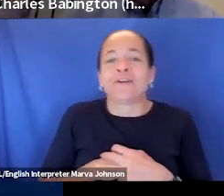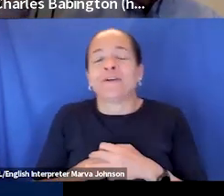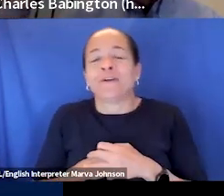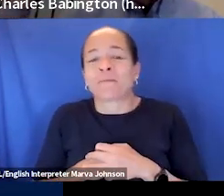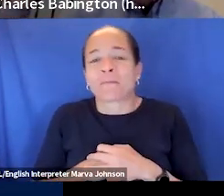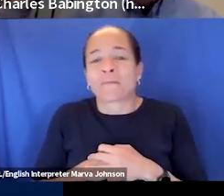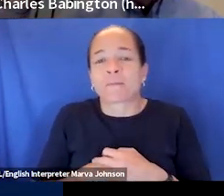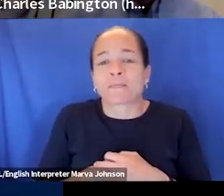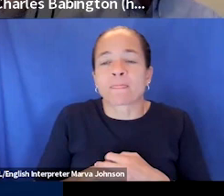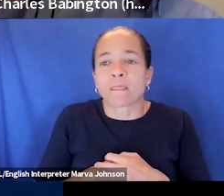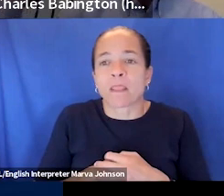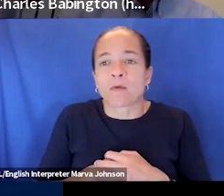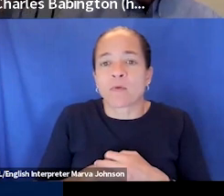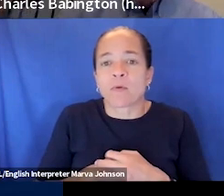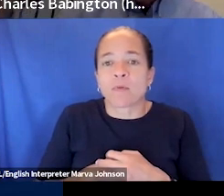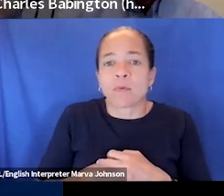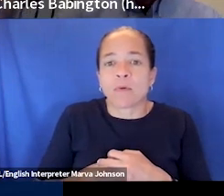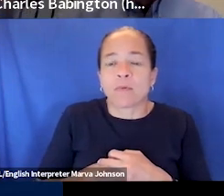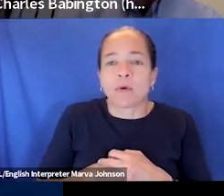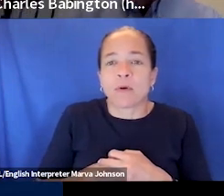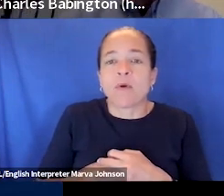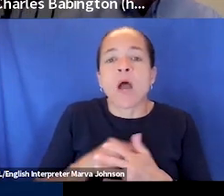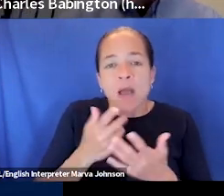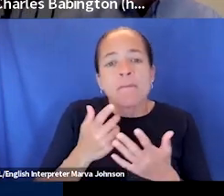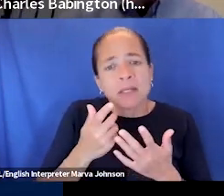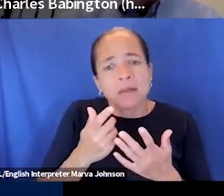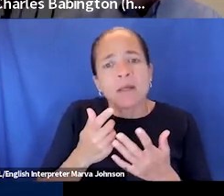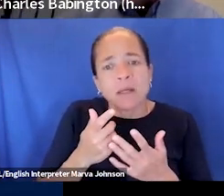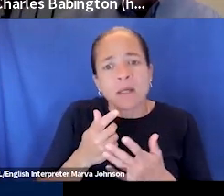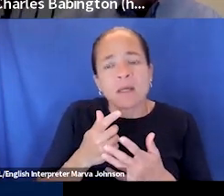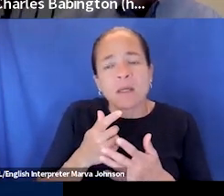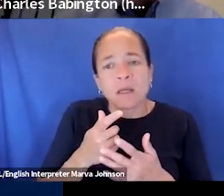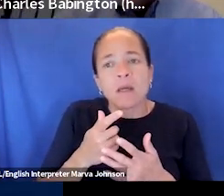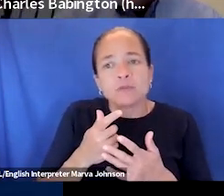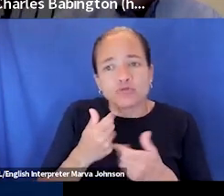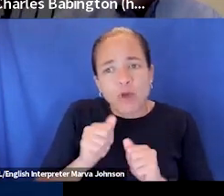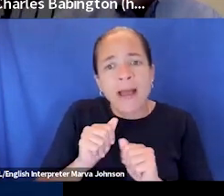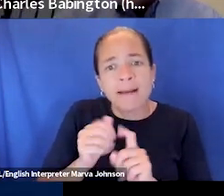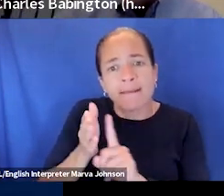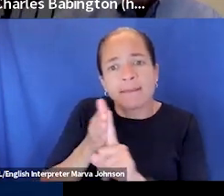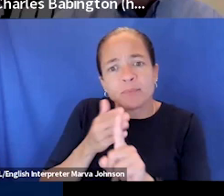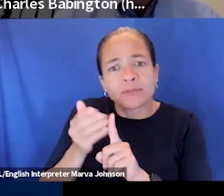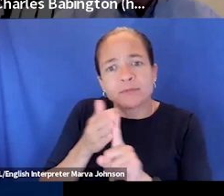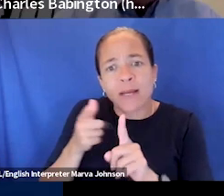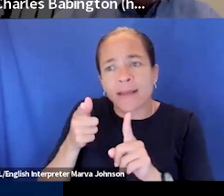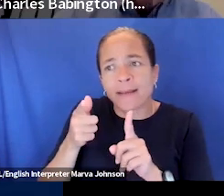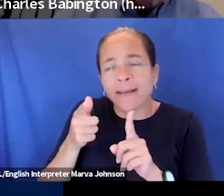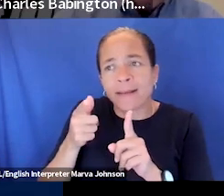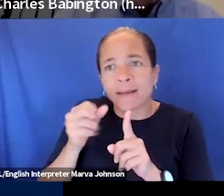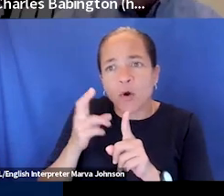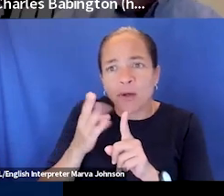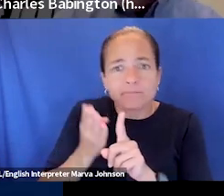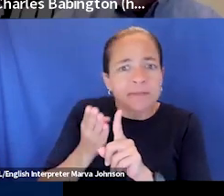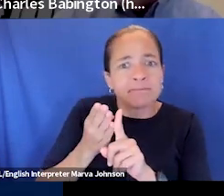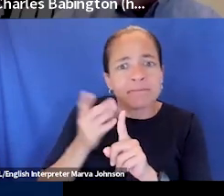you can persuade the managers, the decision makers that that's not good writing. The